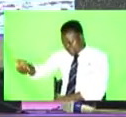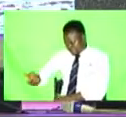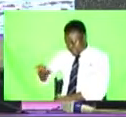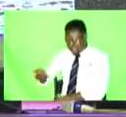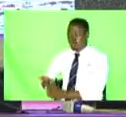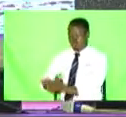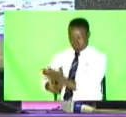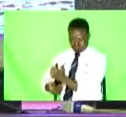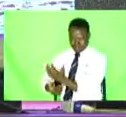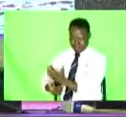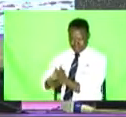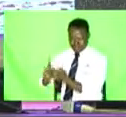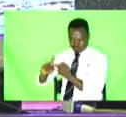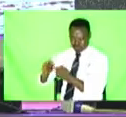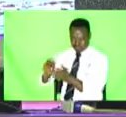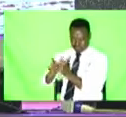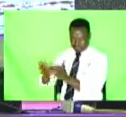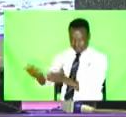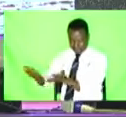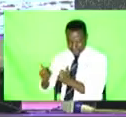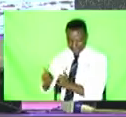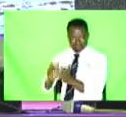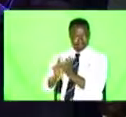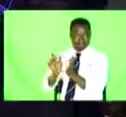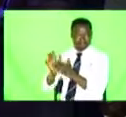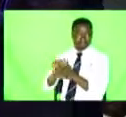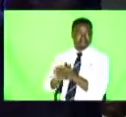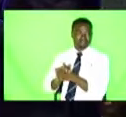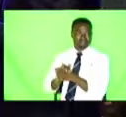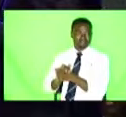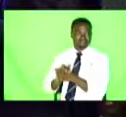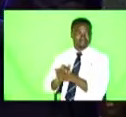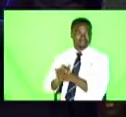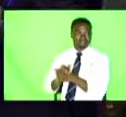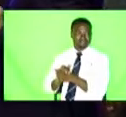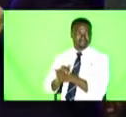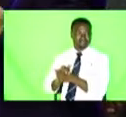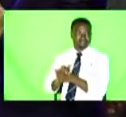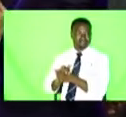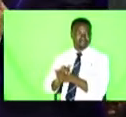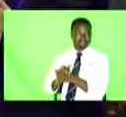to him to come to Jesus. Yes.